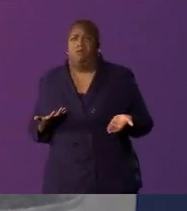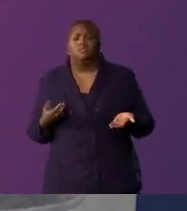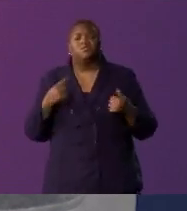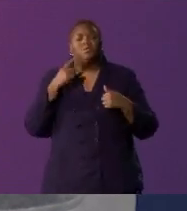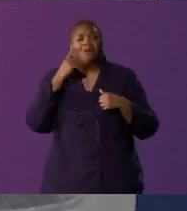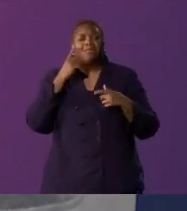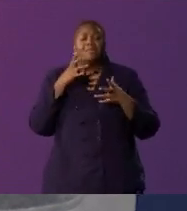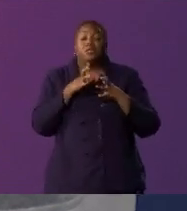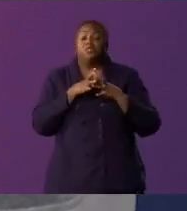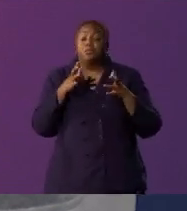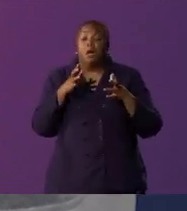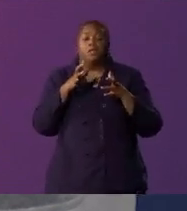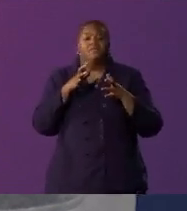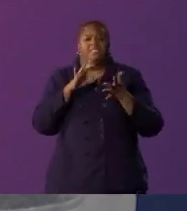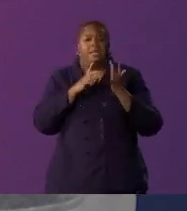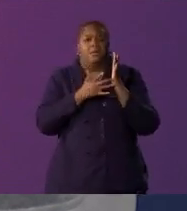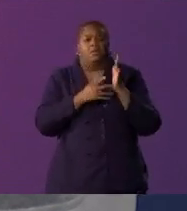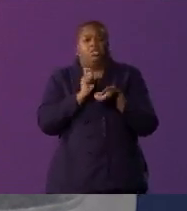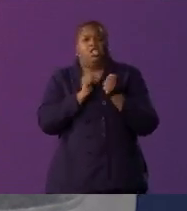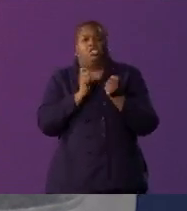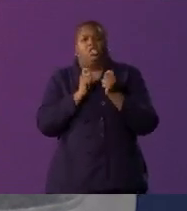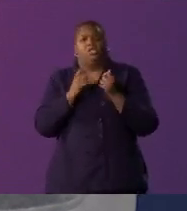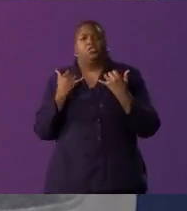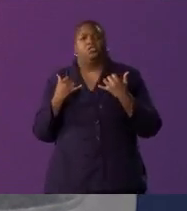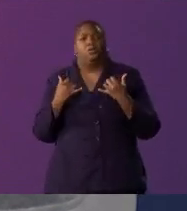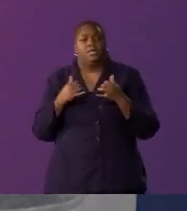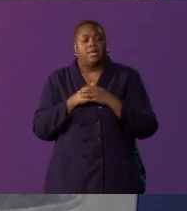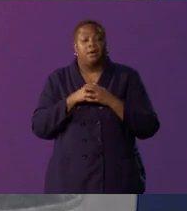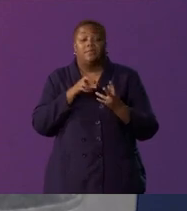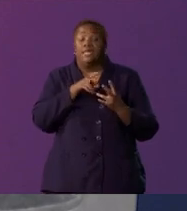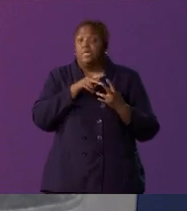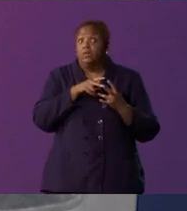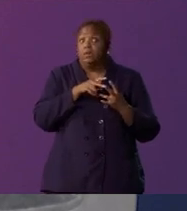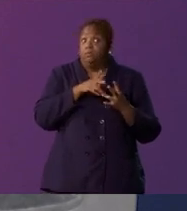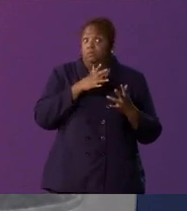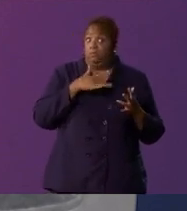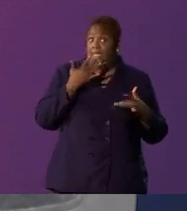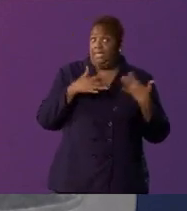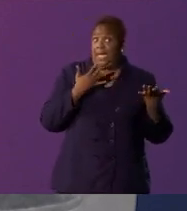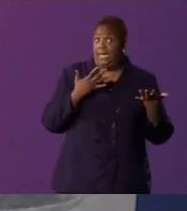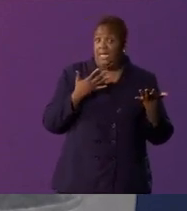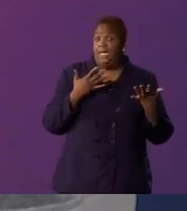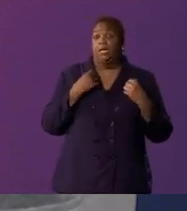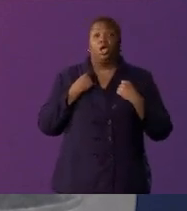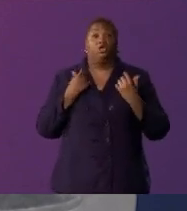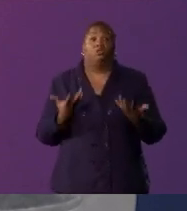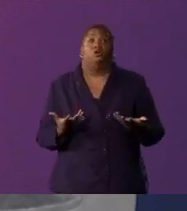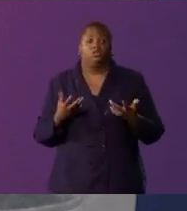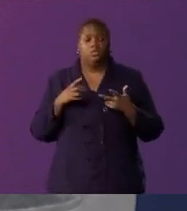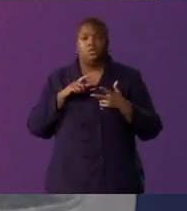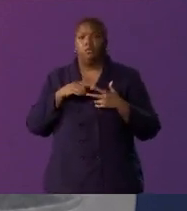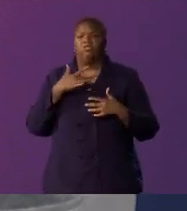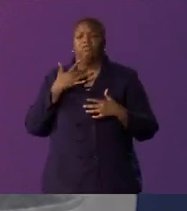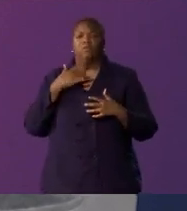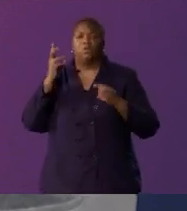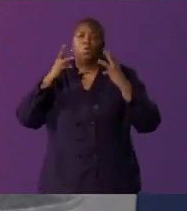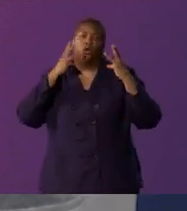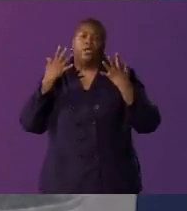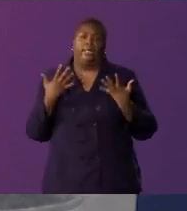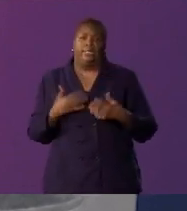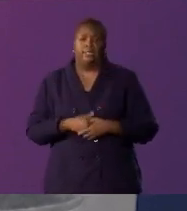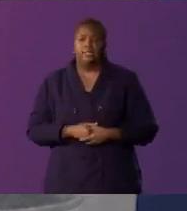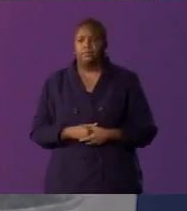technology change that's happening right now, which is either exciting, exasperating, or worrisome.